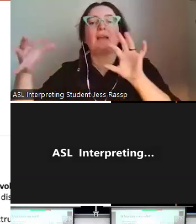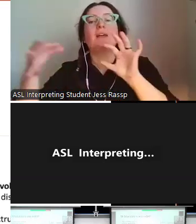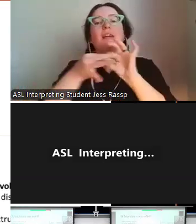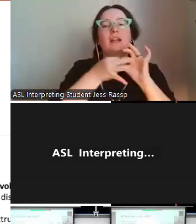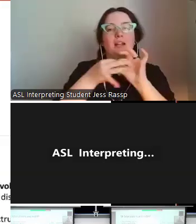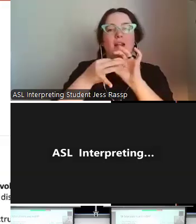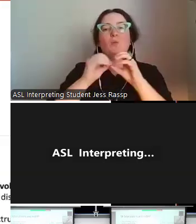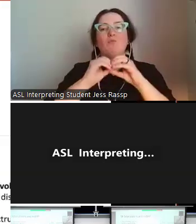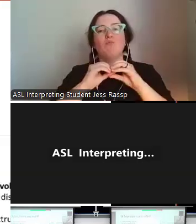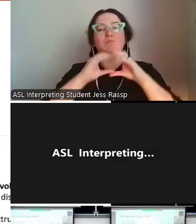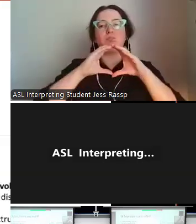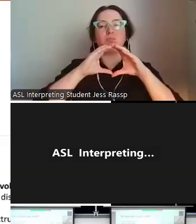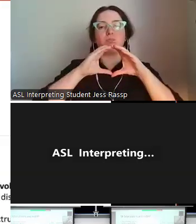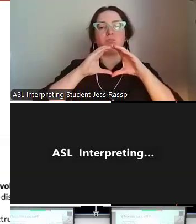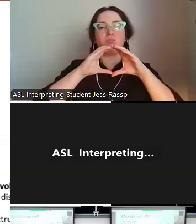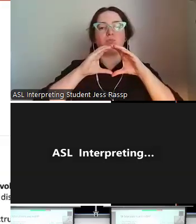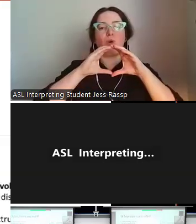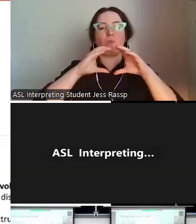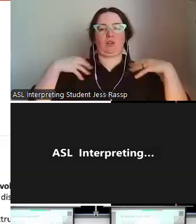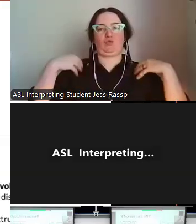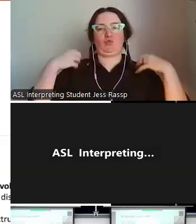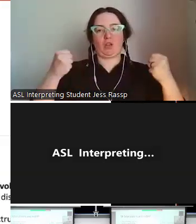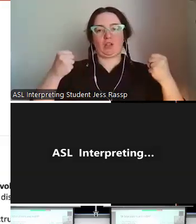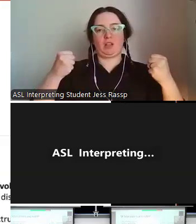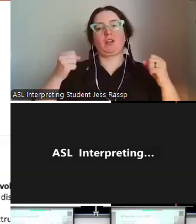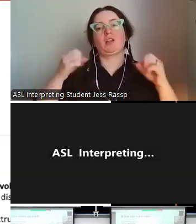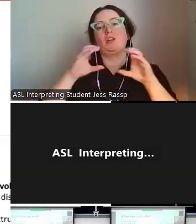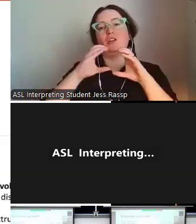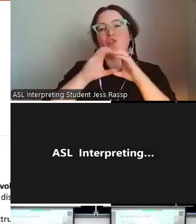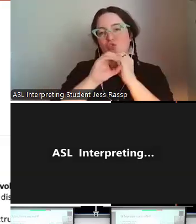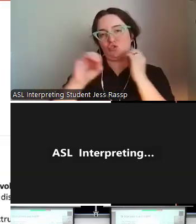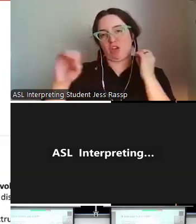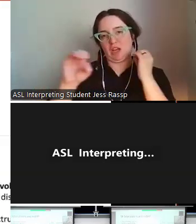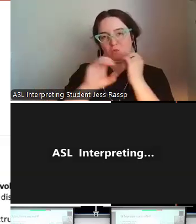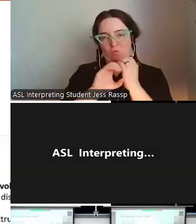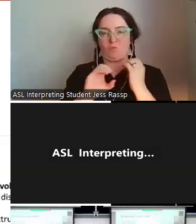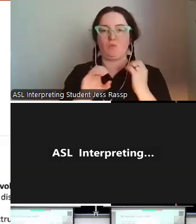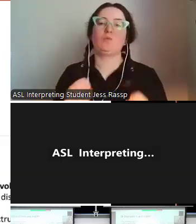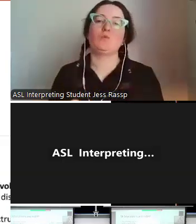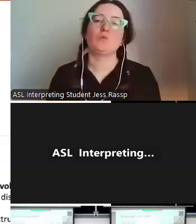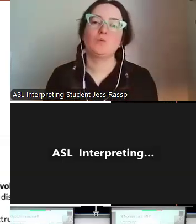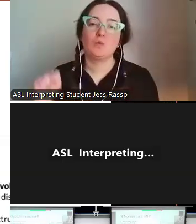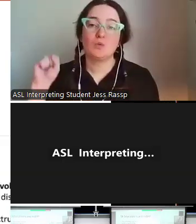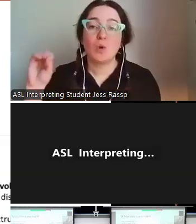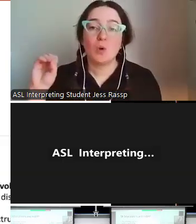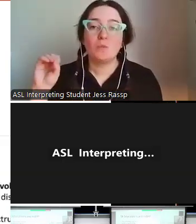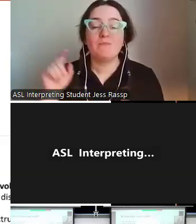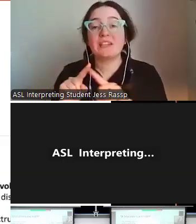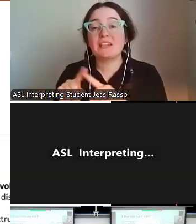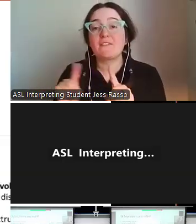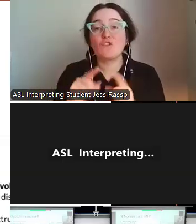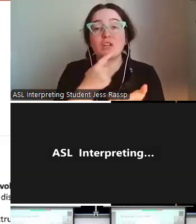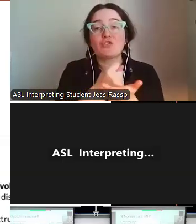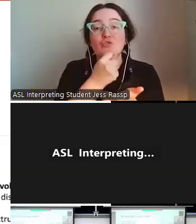one EBO-IO is one of the drugs that they're using to treat epilepsy. So this has